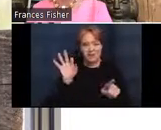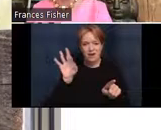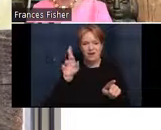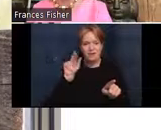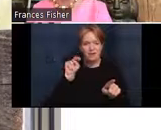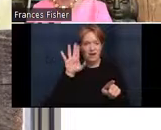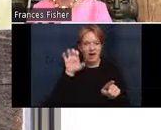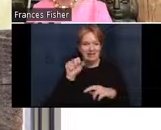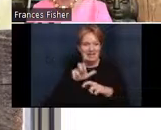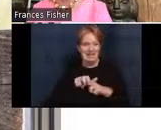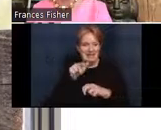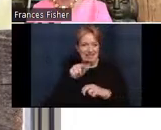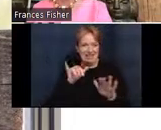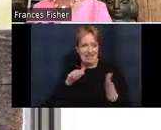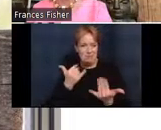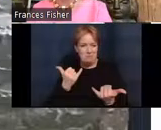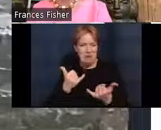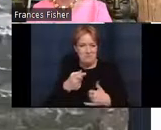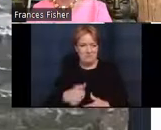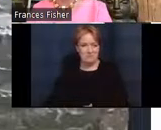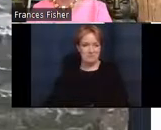studio now. Next slide.